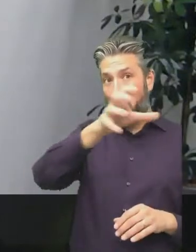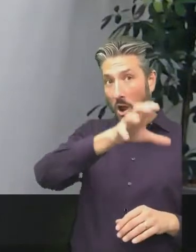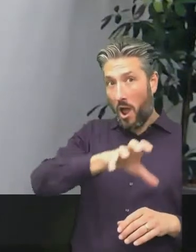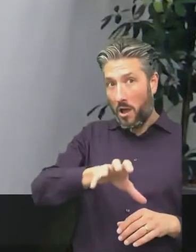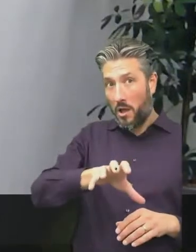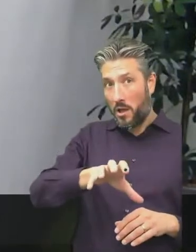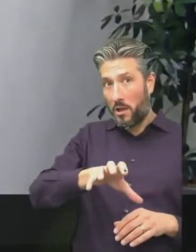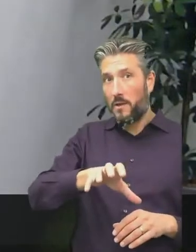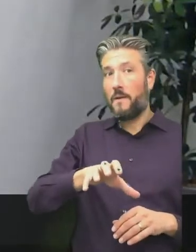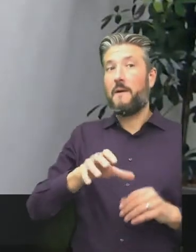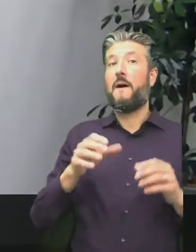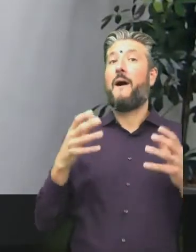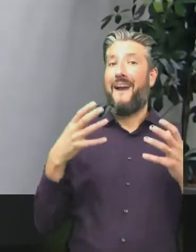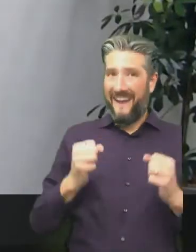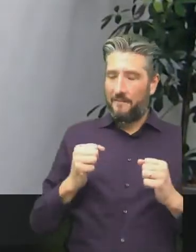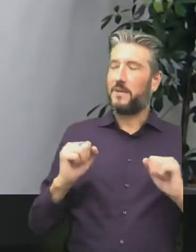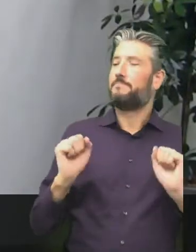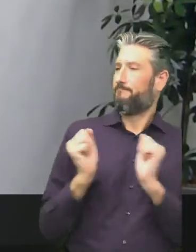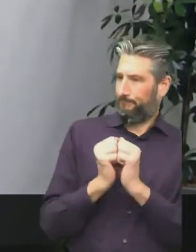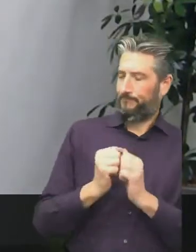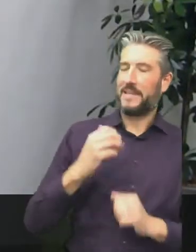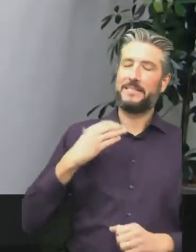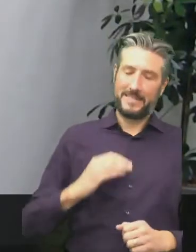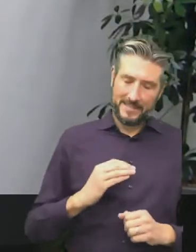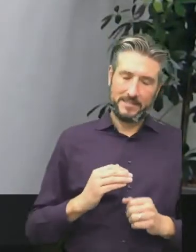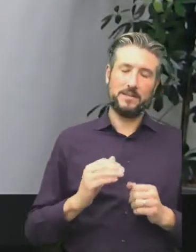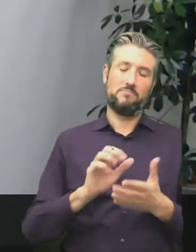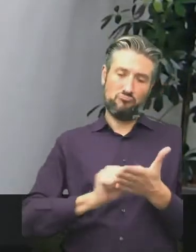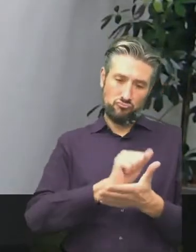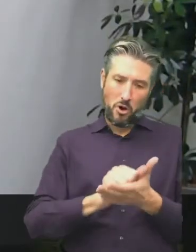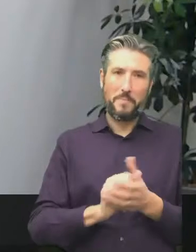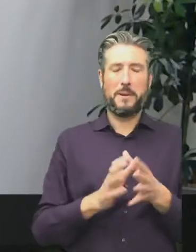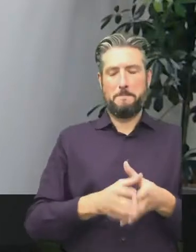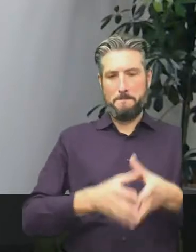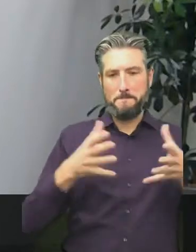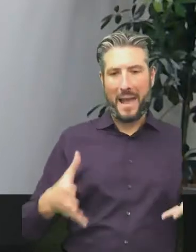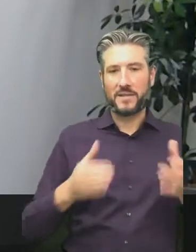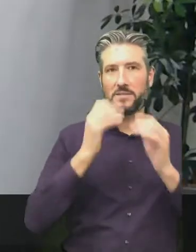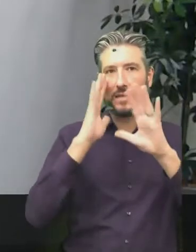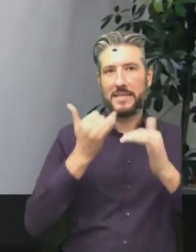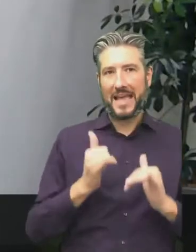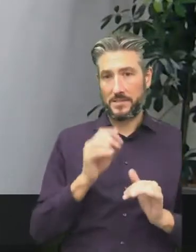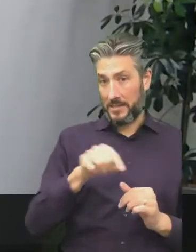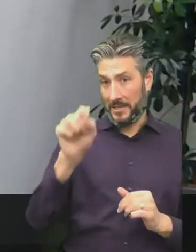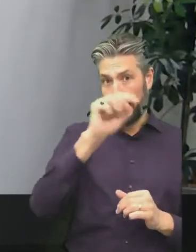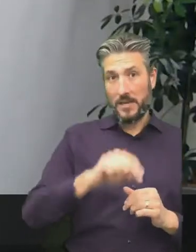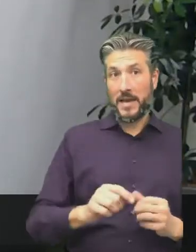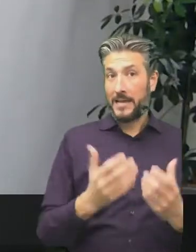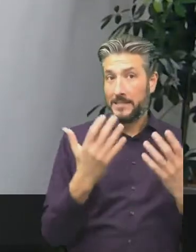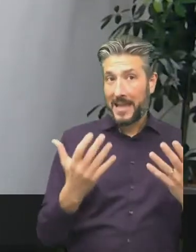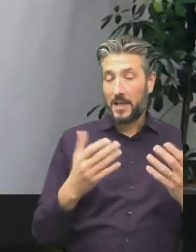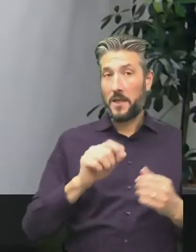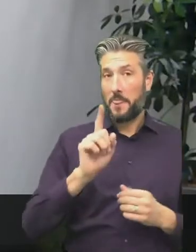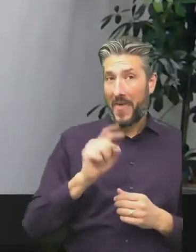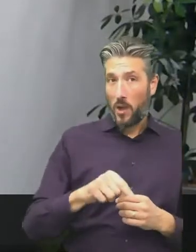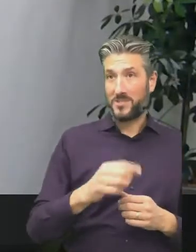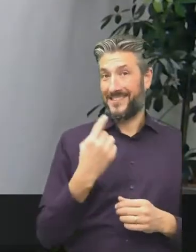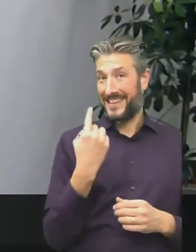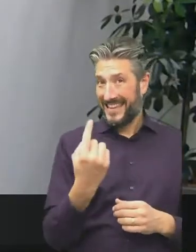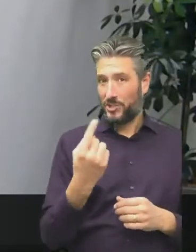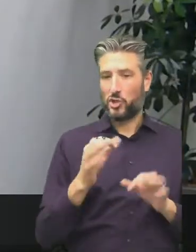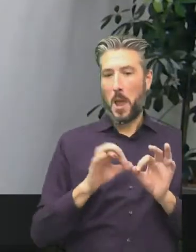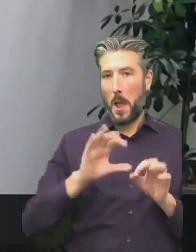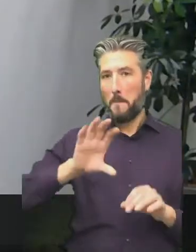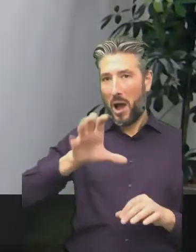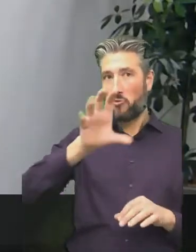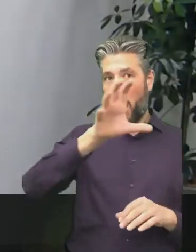to have mass testing in their boroughs. 10,000 mass testing per borough with the ability to increase. They've not